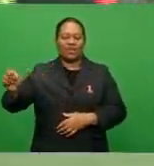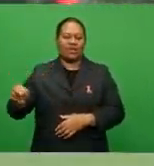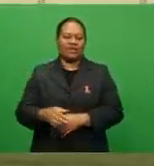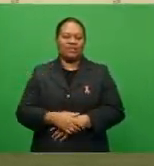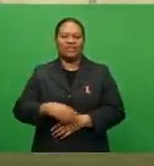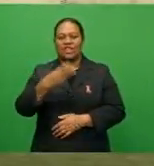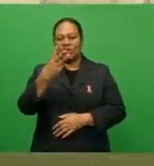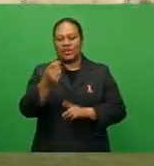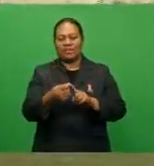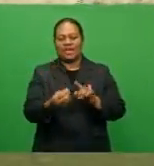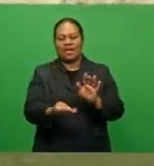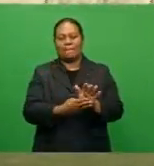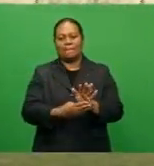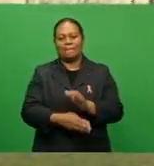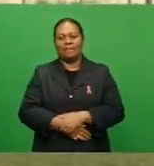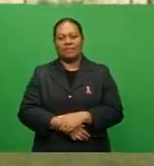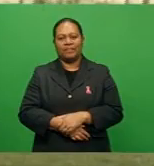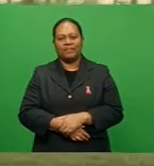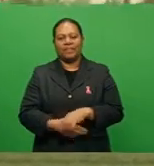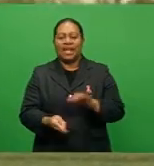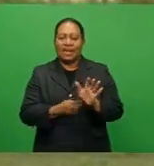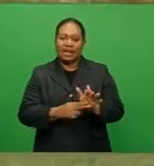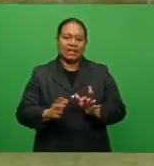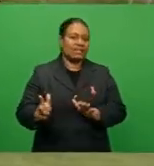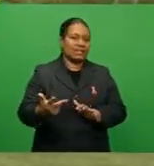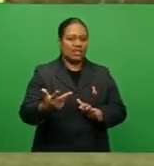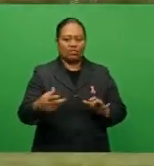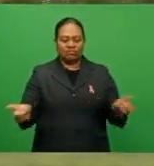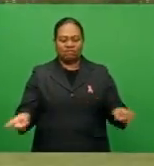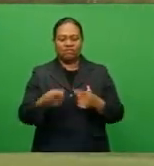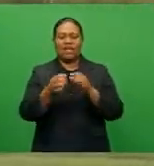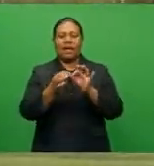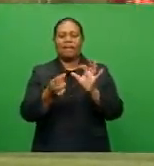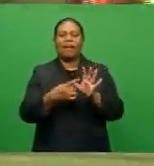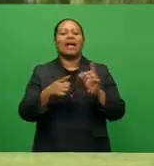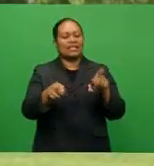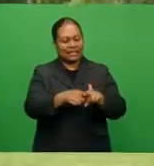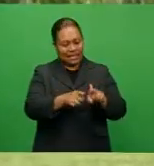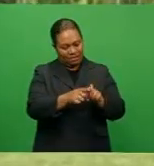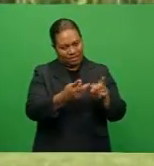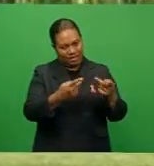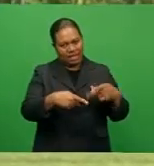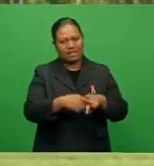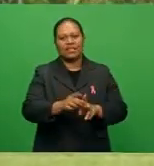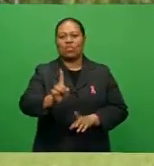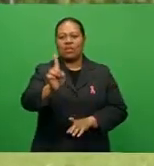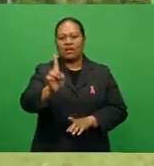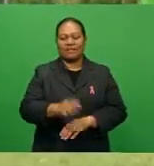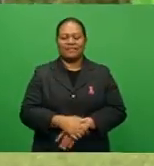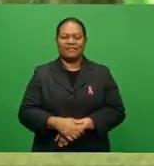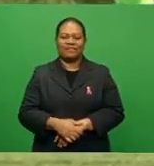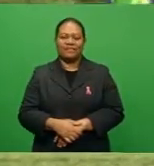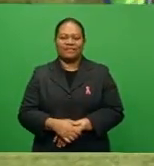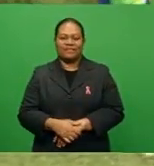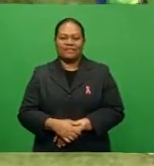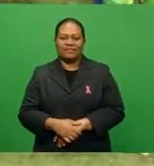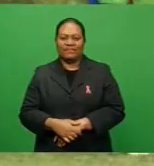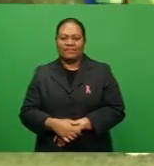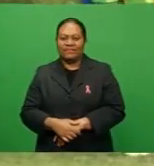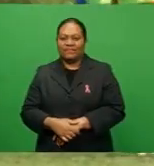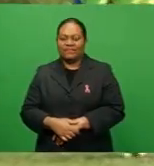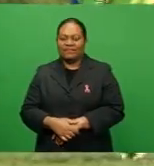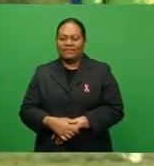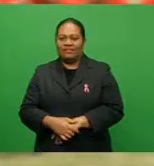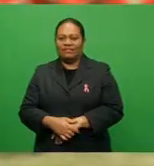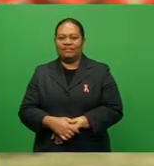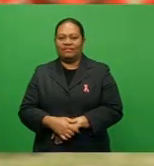at 3 p.m. Nasunu will also play Mba at the same venue on Sunday at 1 p.m. Karleni Tavi,